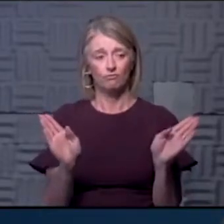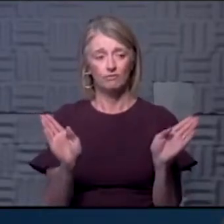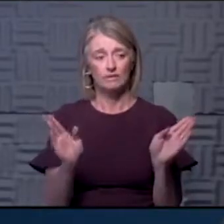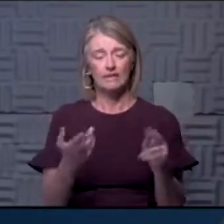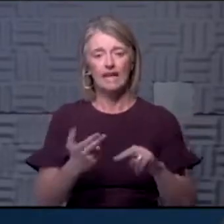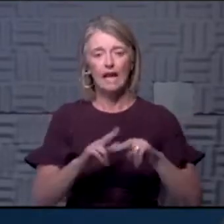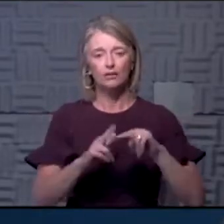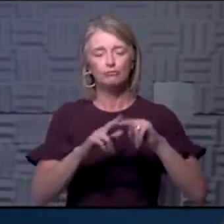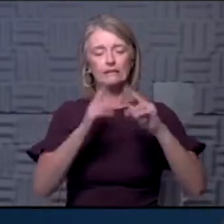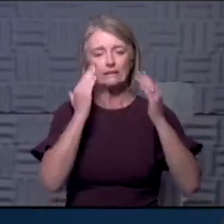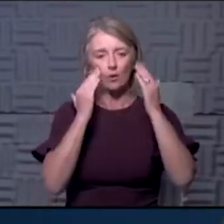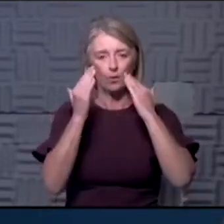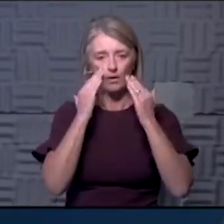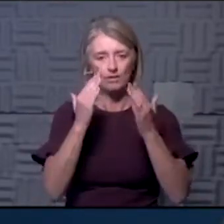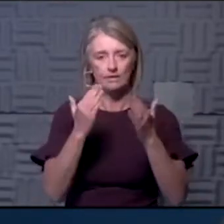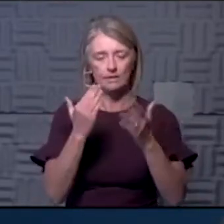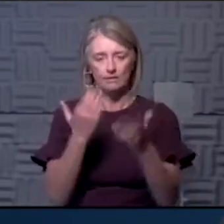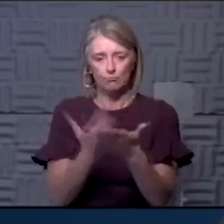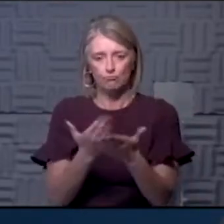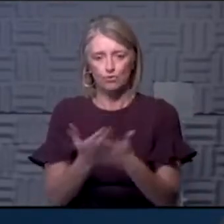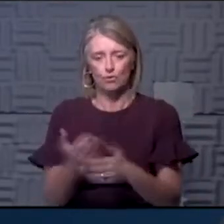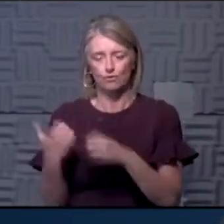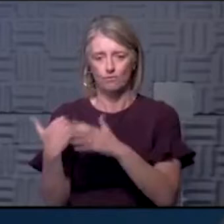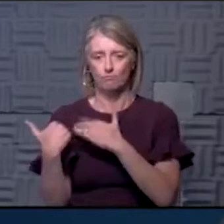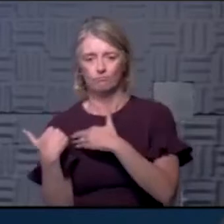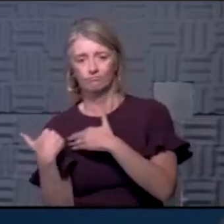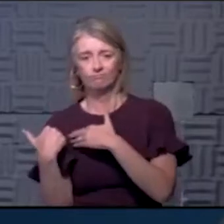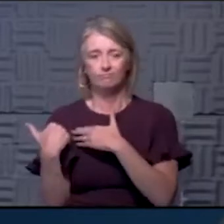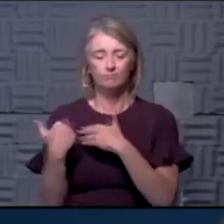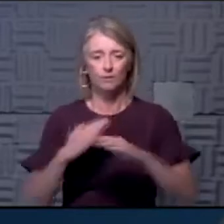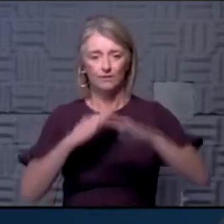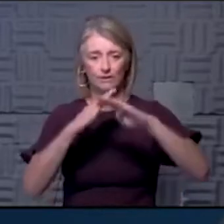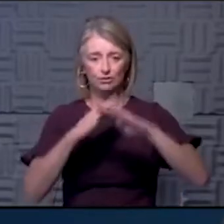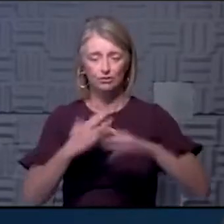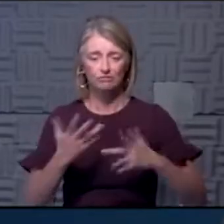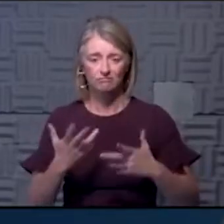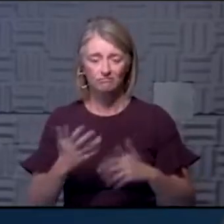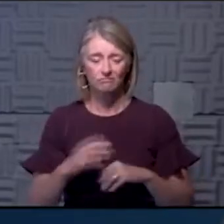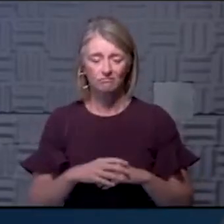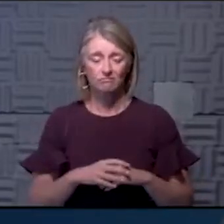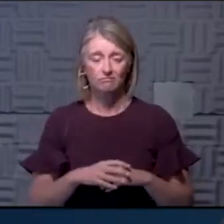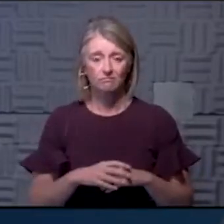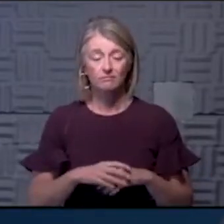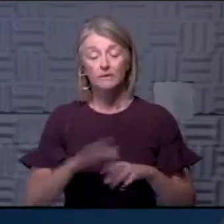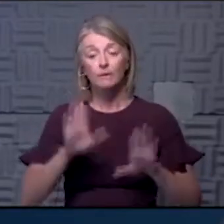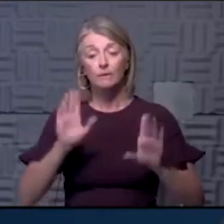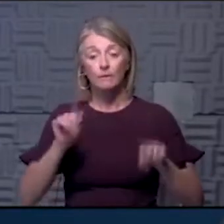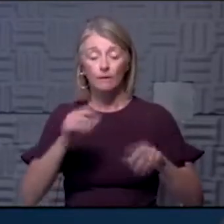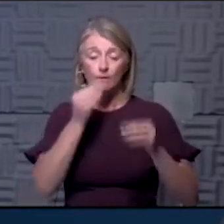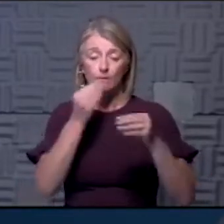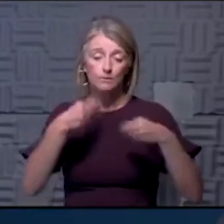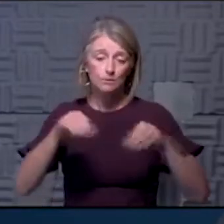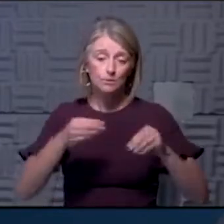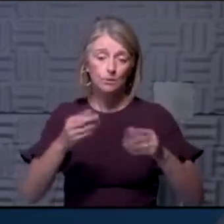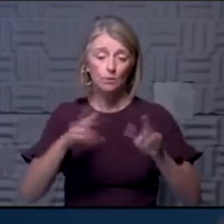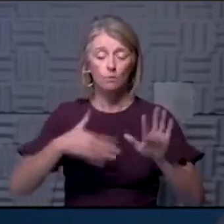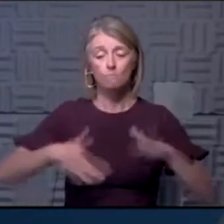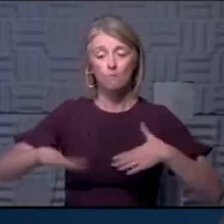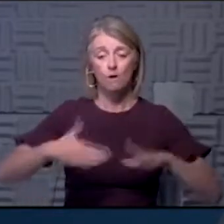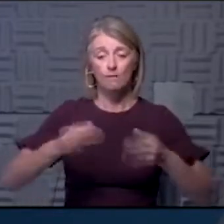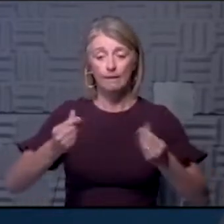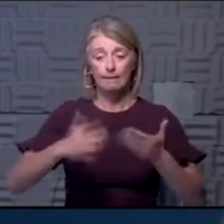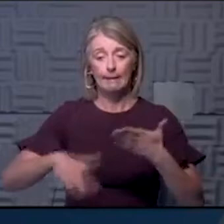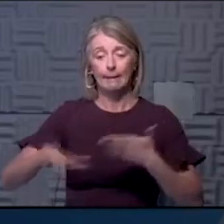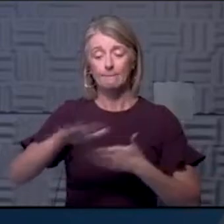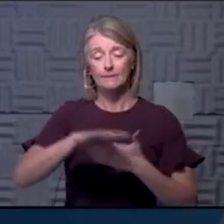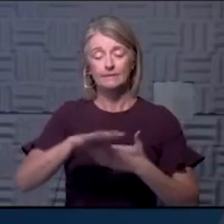increased awareness and improved practices from an infection prevention standpoint. I mean, when you look at going to the grocery store or walking around campus now compared to,